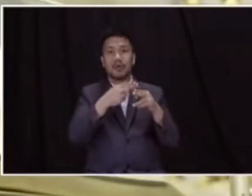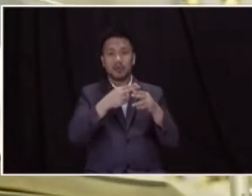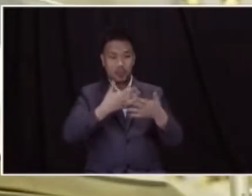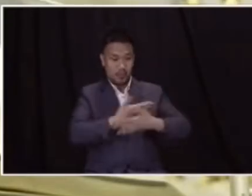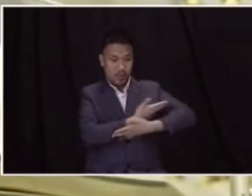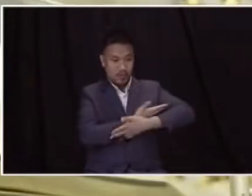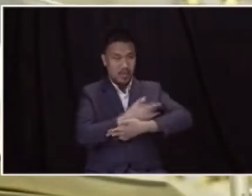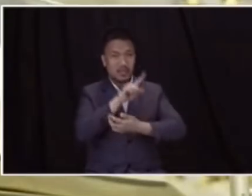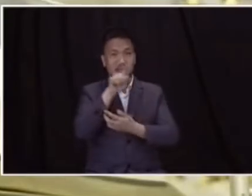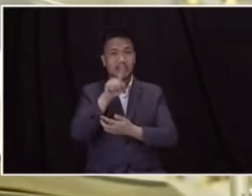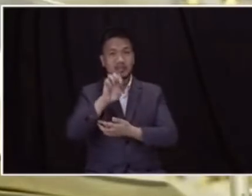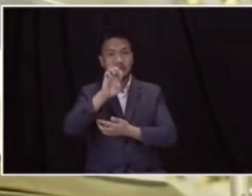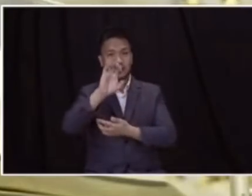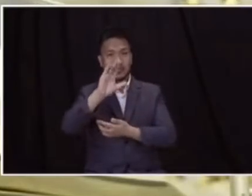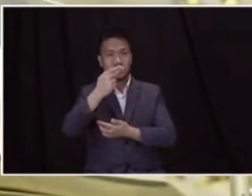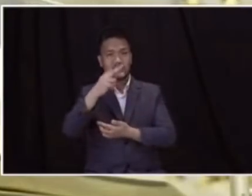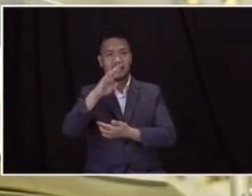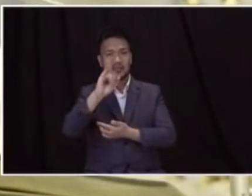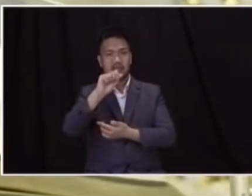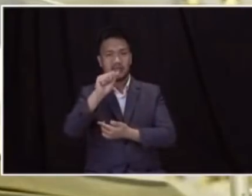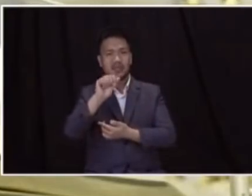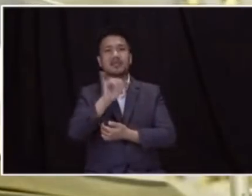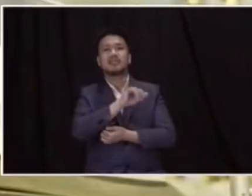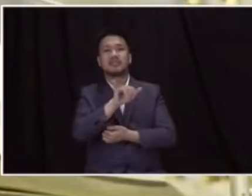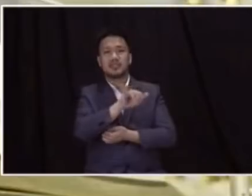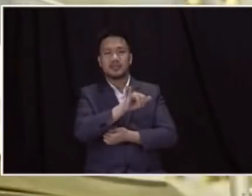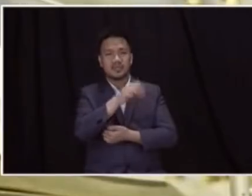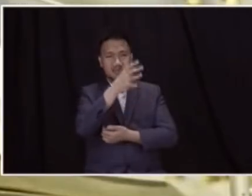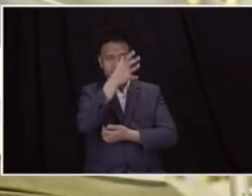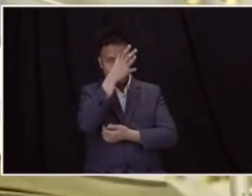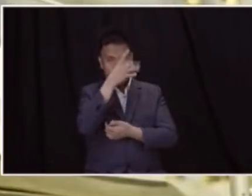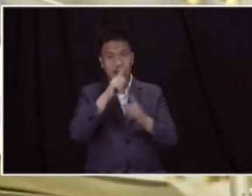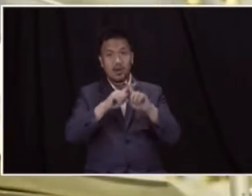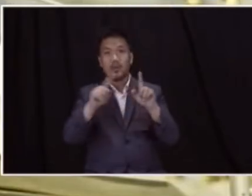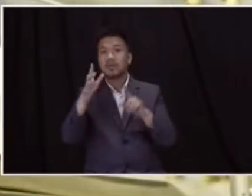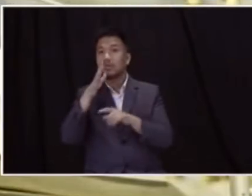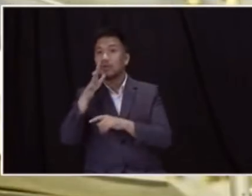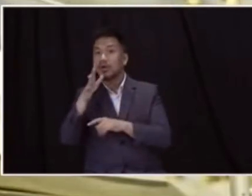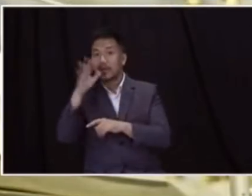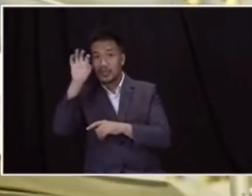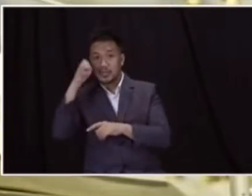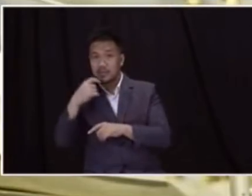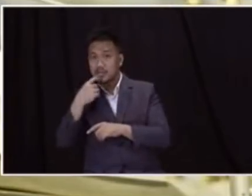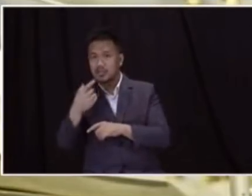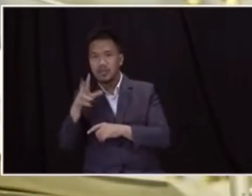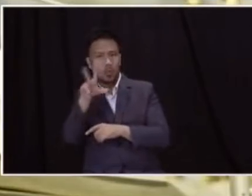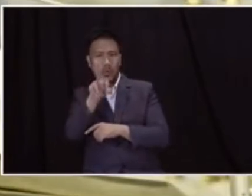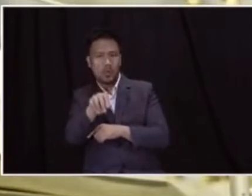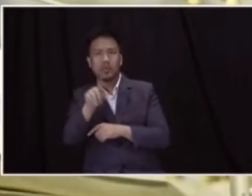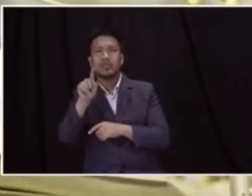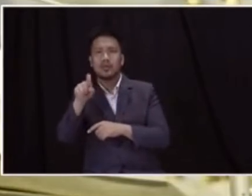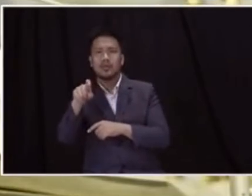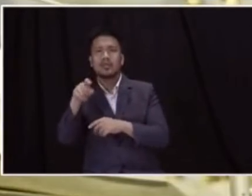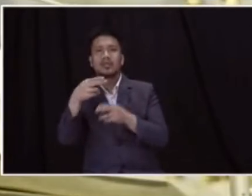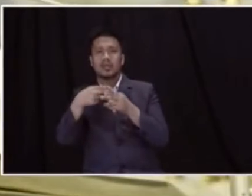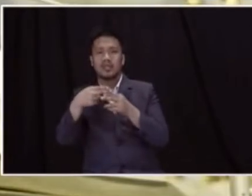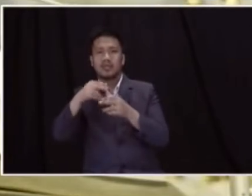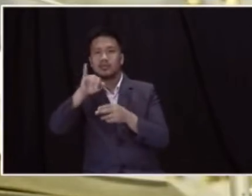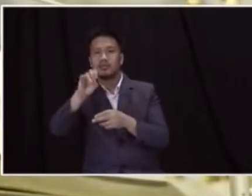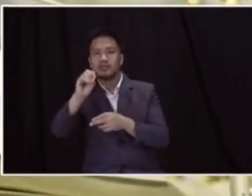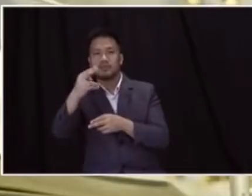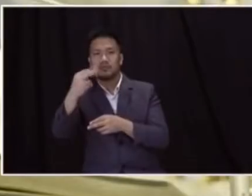father. But his mother said in reply, "No, he will be called John." But